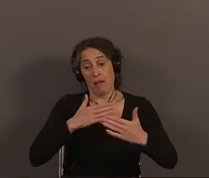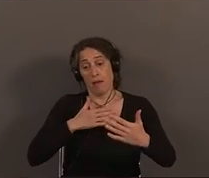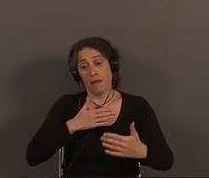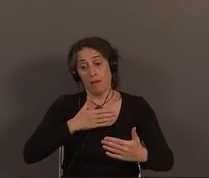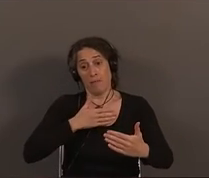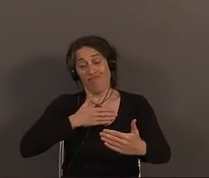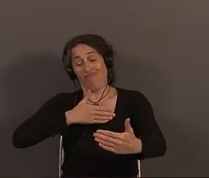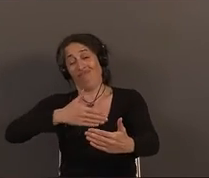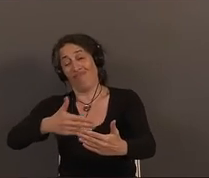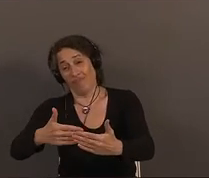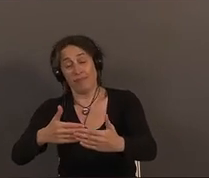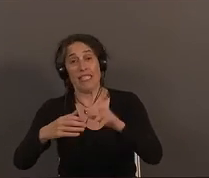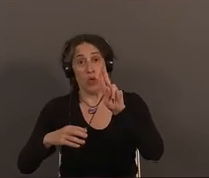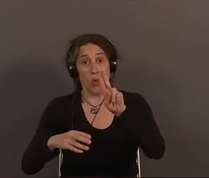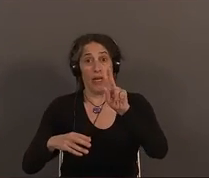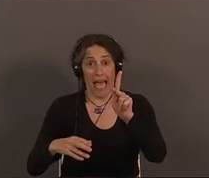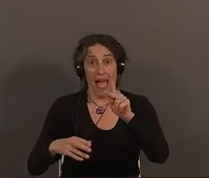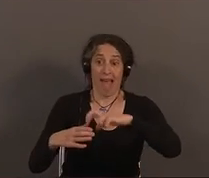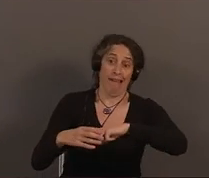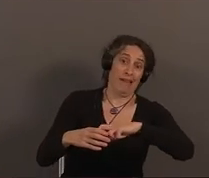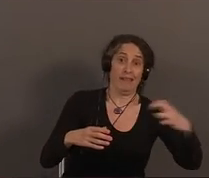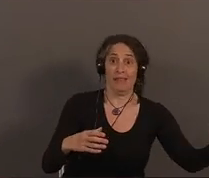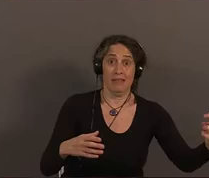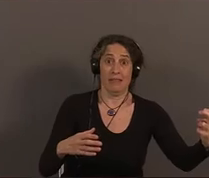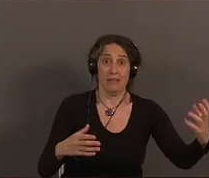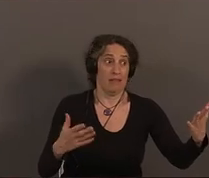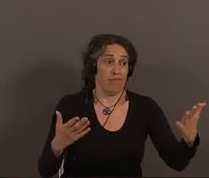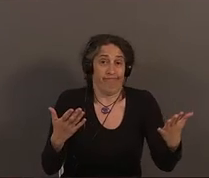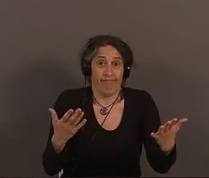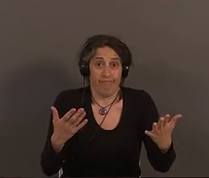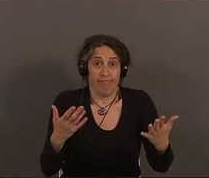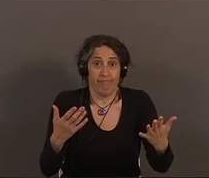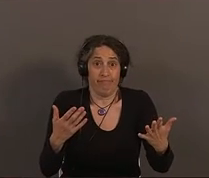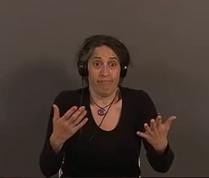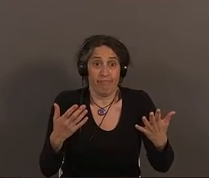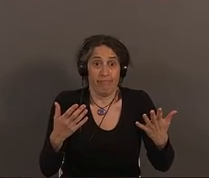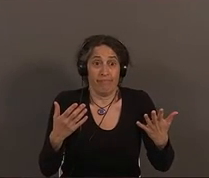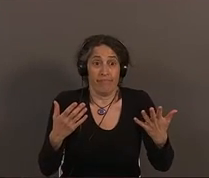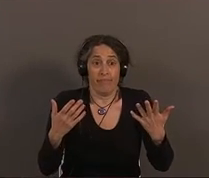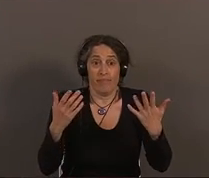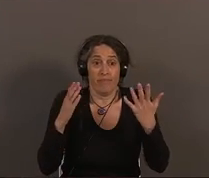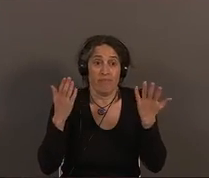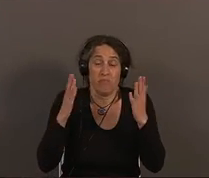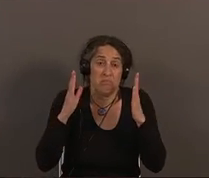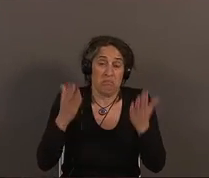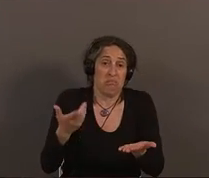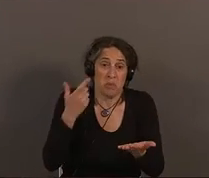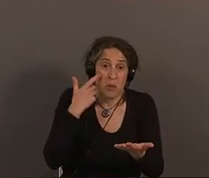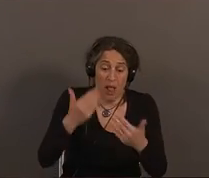And I mean, the UK will still be part, so they will also take advantage of such progress